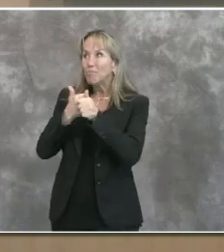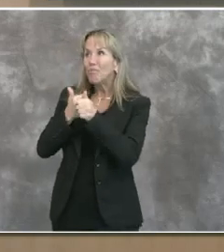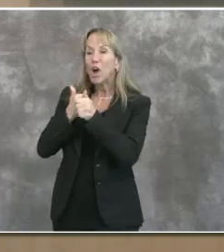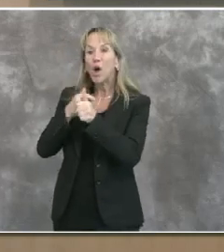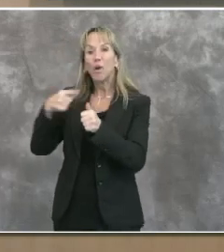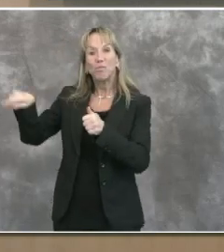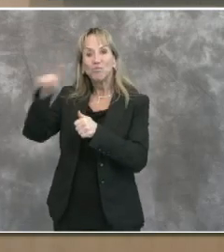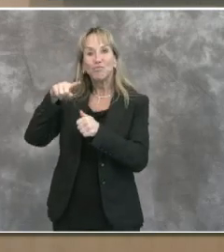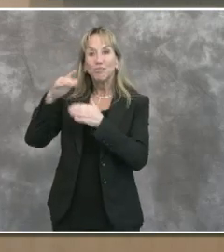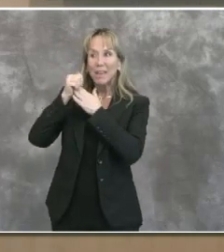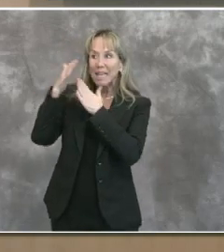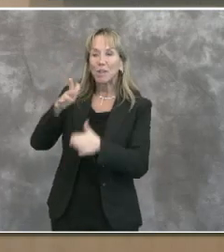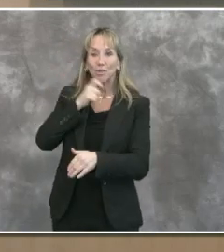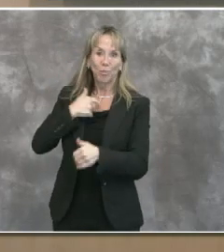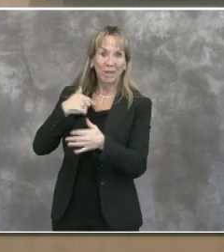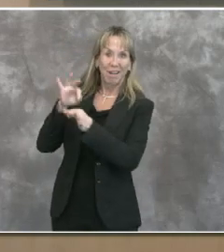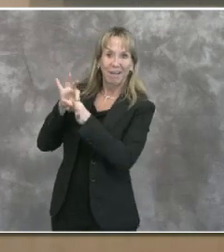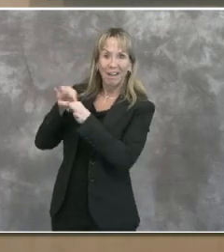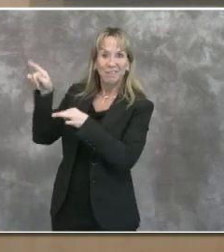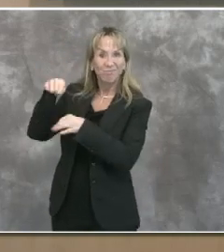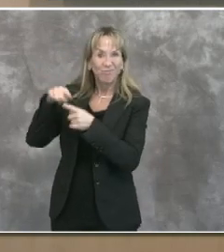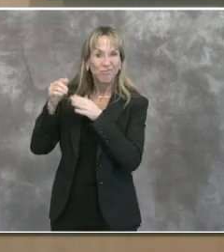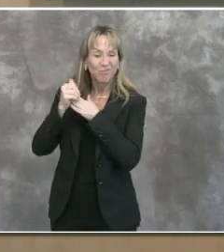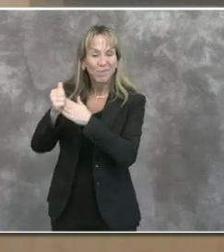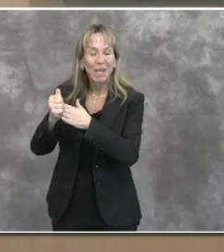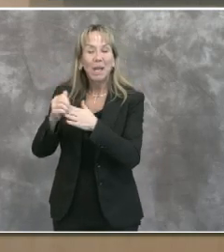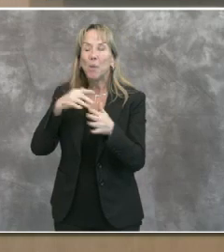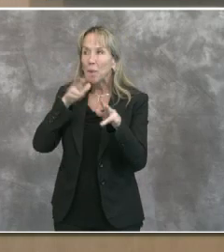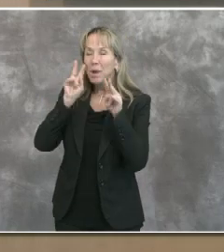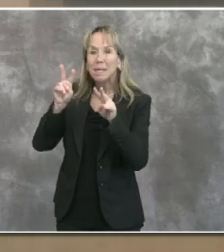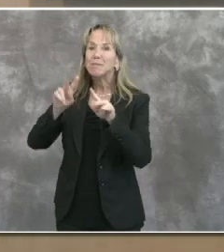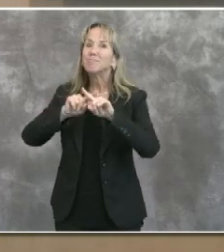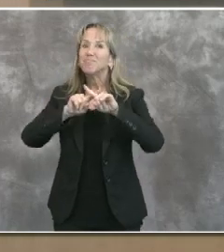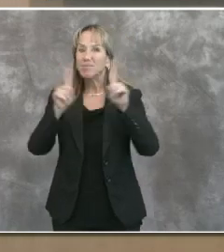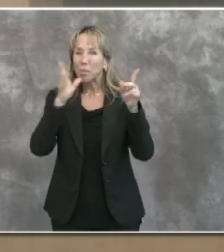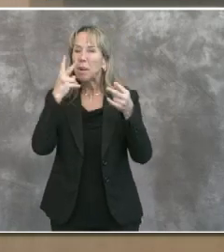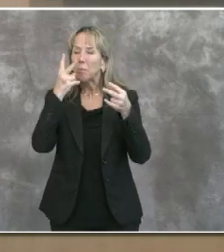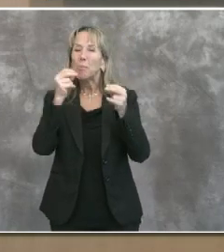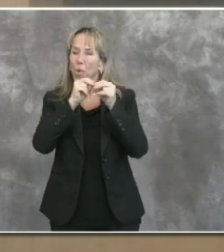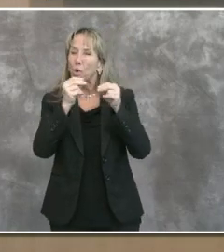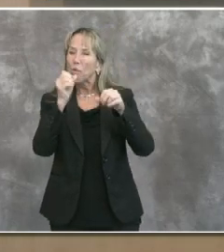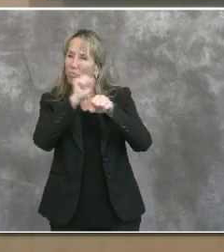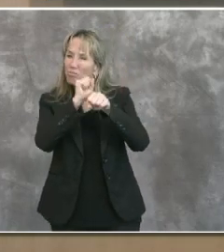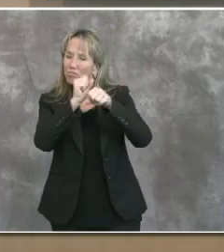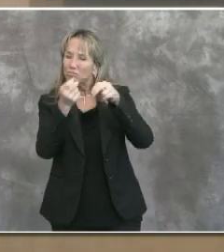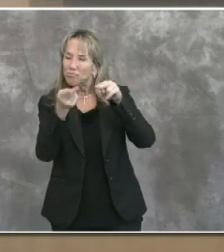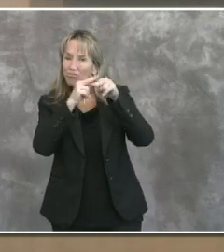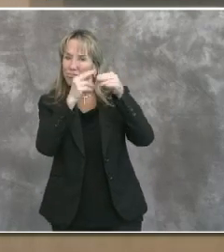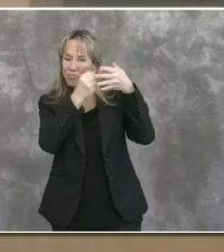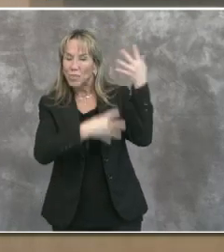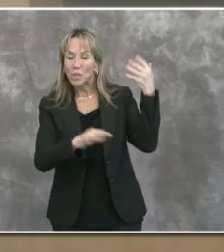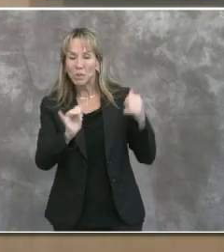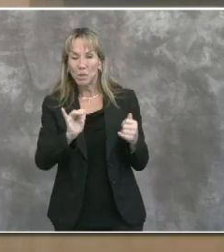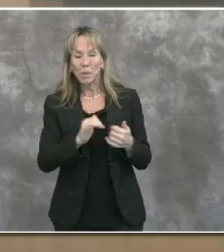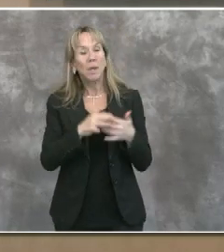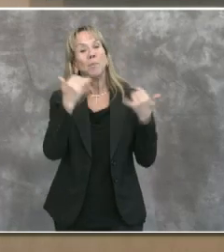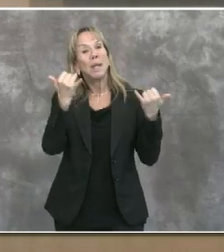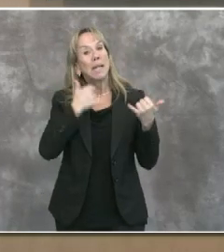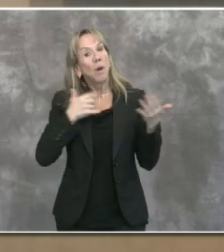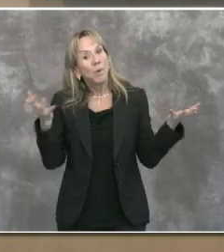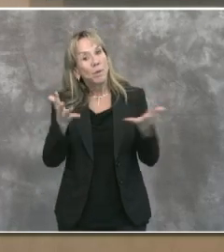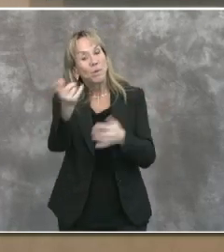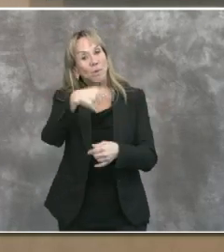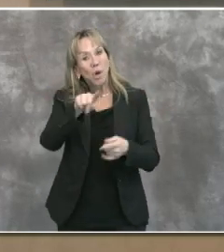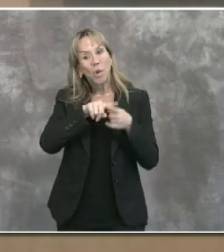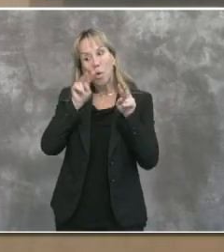elected leaders. And more jobs will come, but what's most important right now is we want people to go there because there are jobs available for